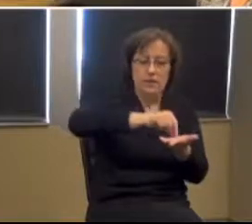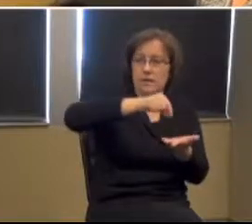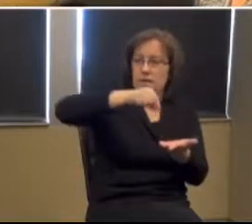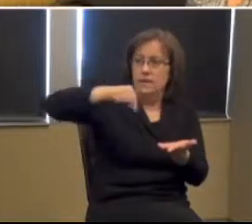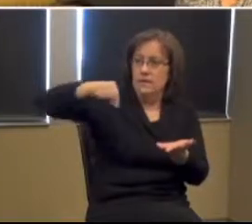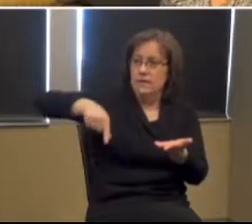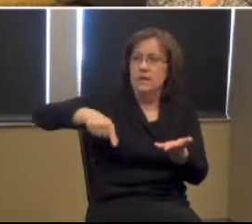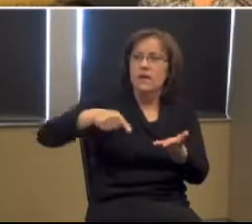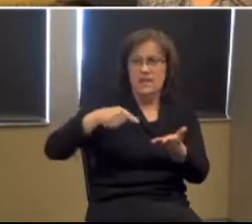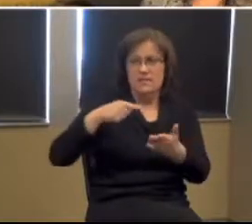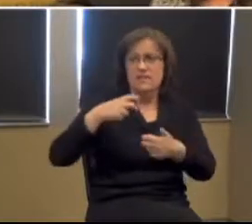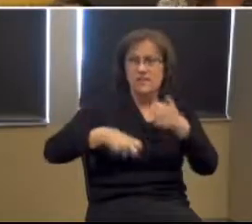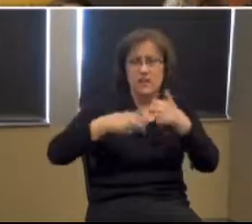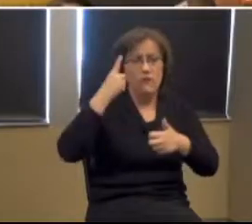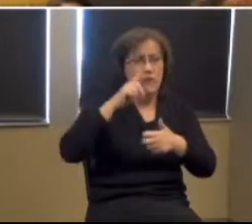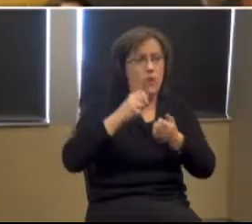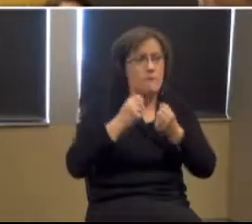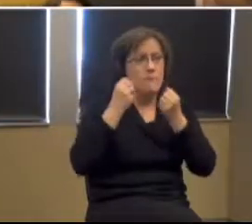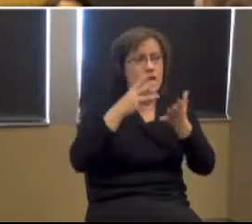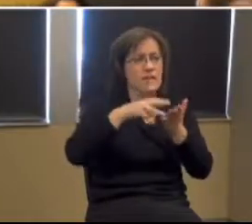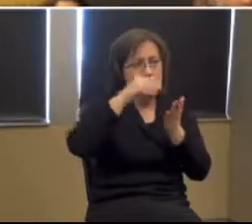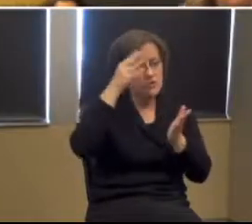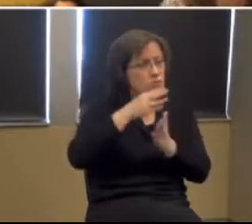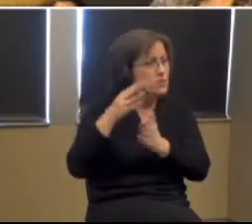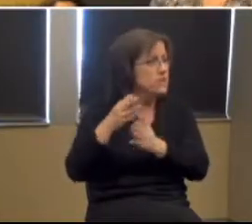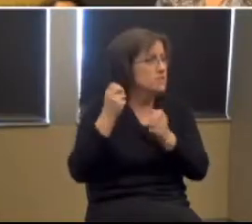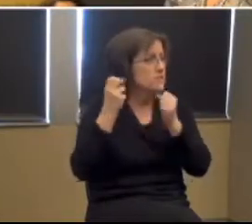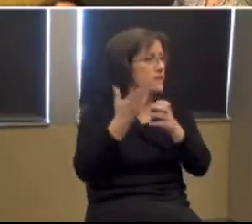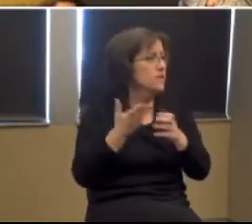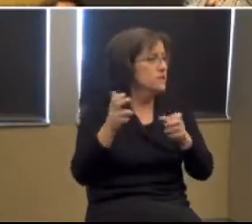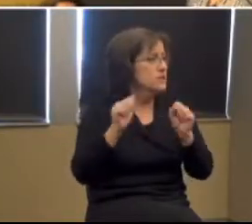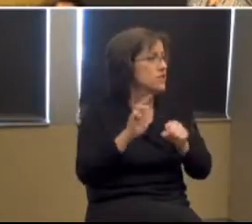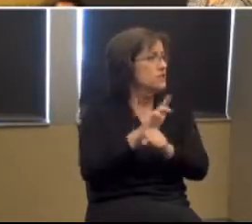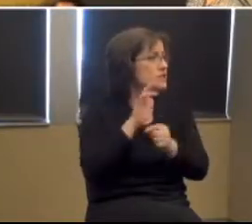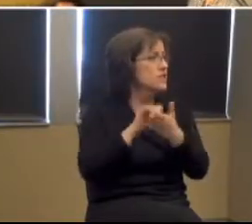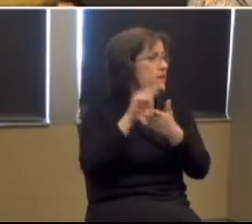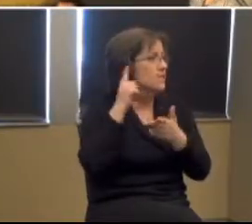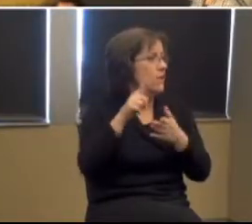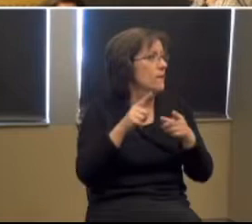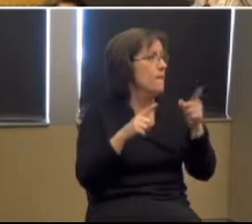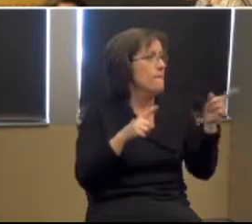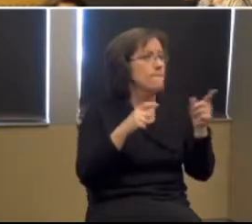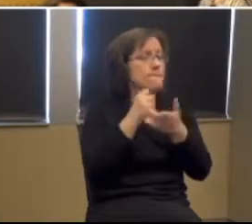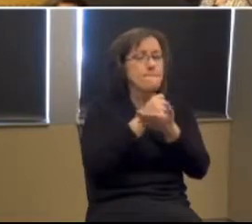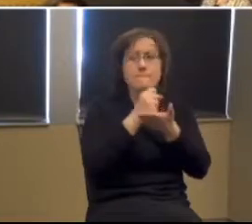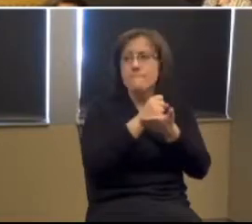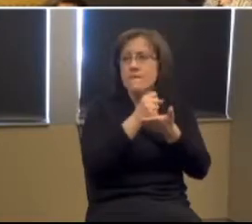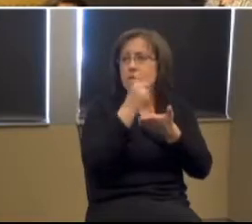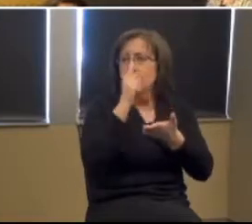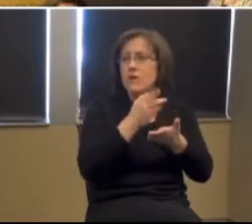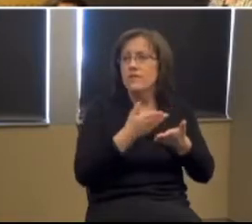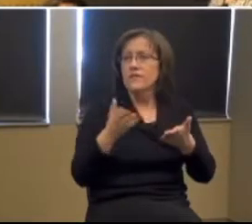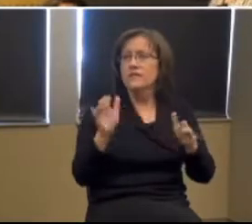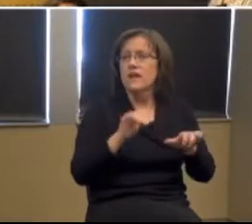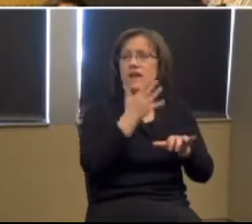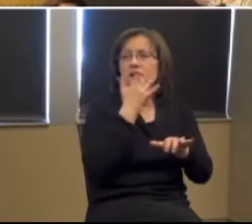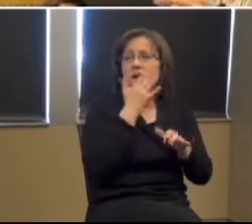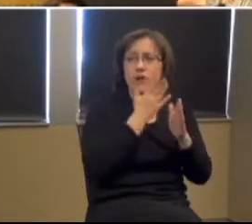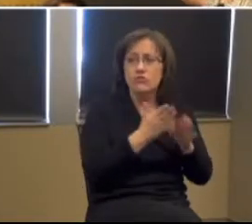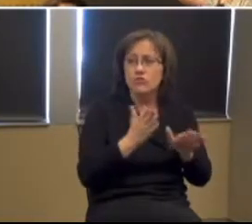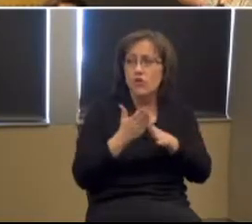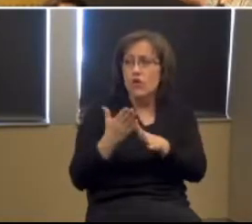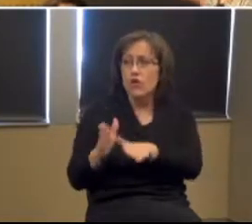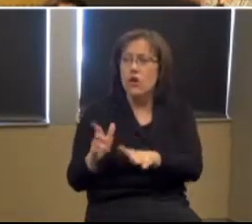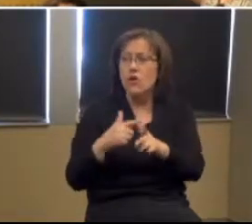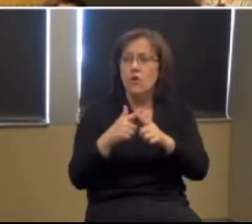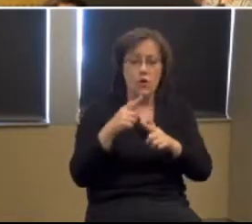of items you could use that for. You can use these erasers for things like color sorting or assembly.